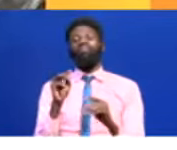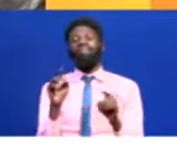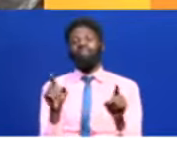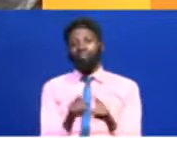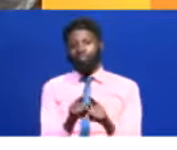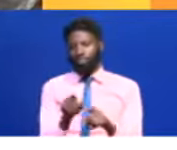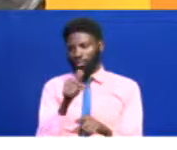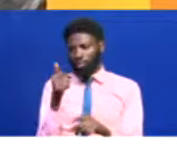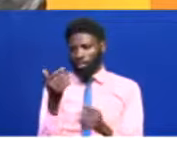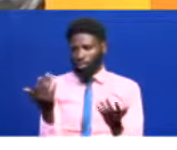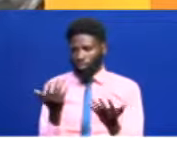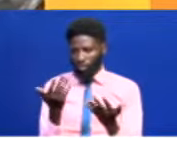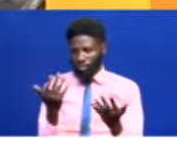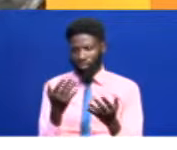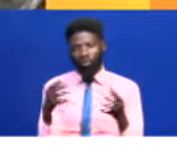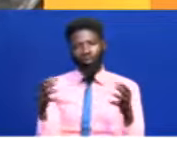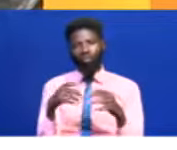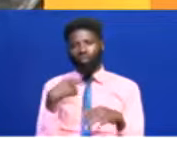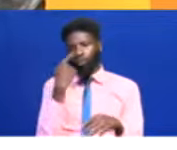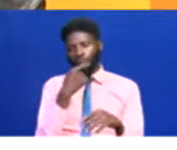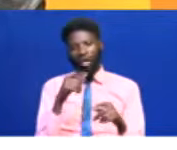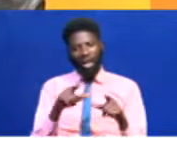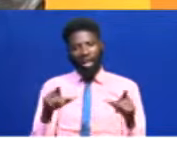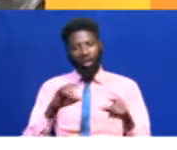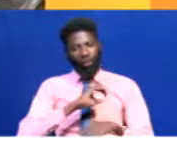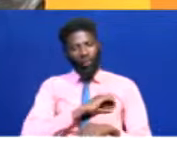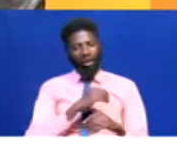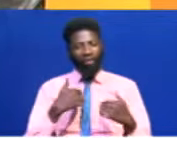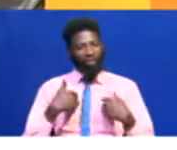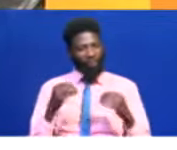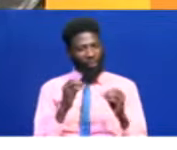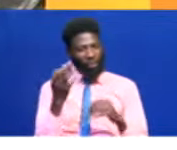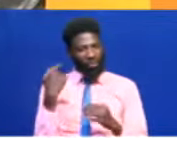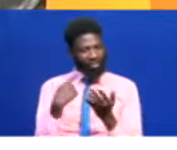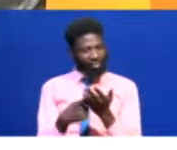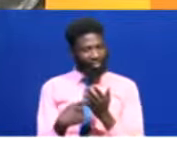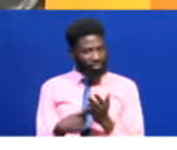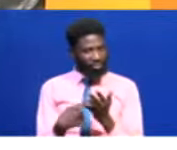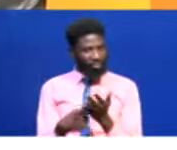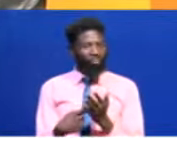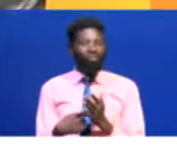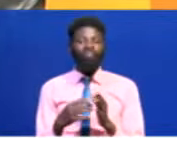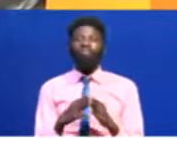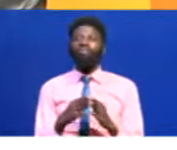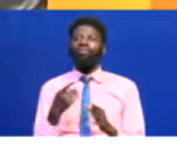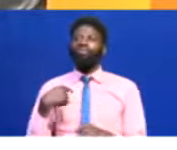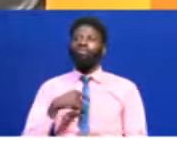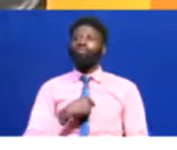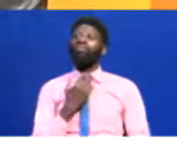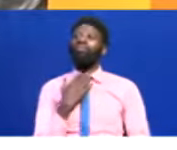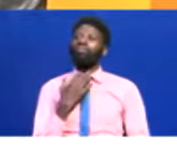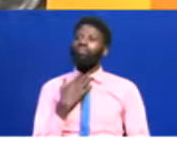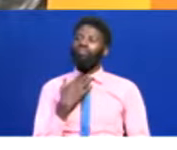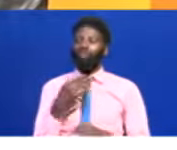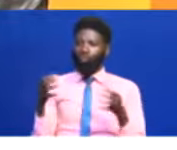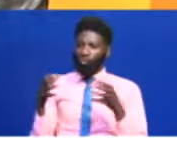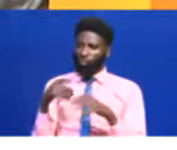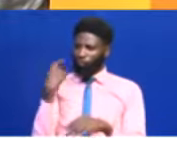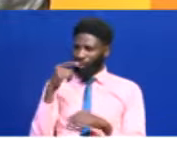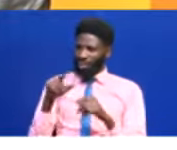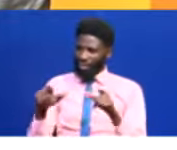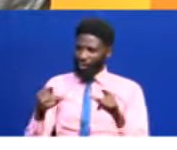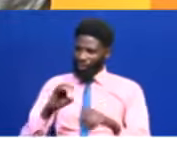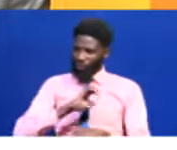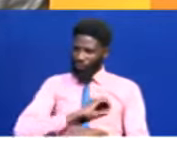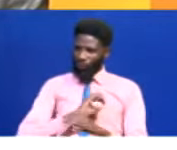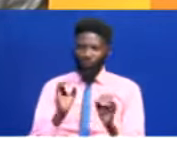the settlement of the landless, as we had discussed. We want people, say squatters who are